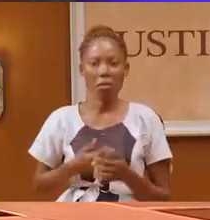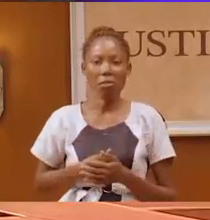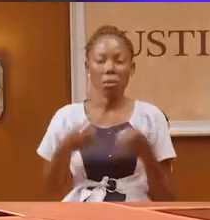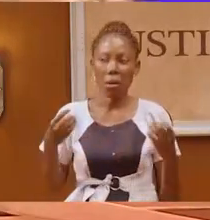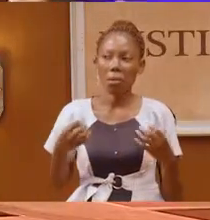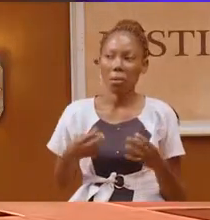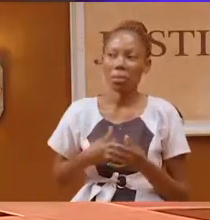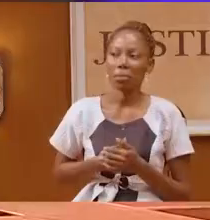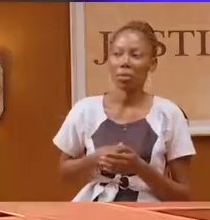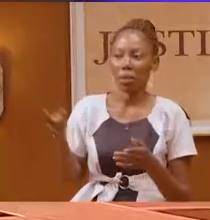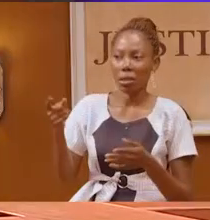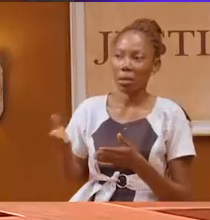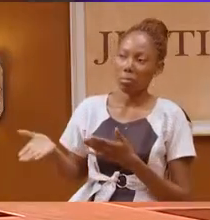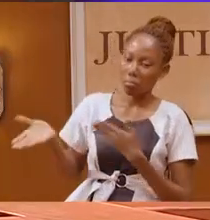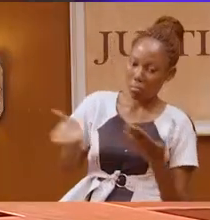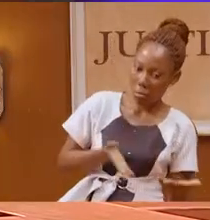that. I turn you to them.